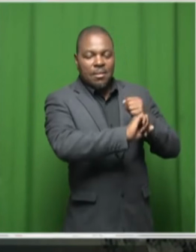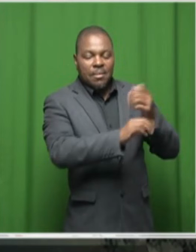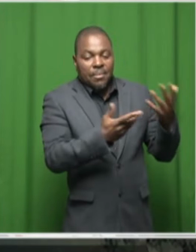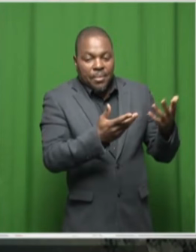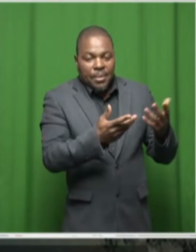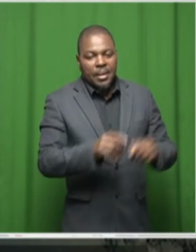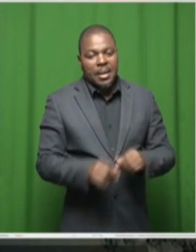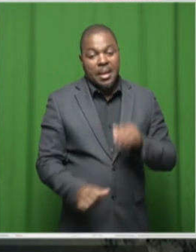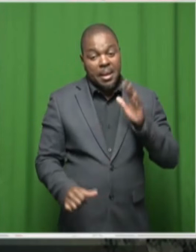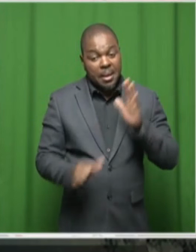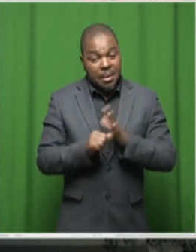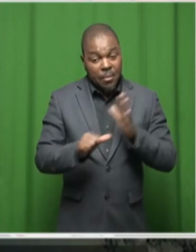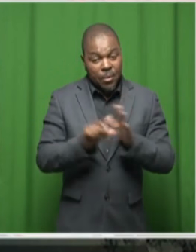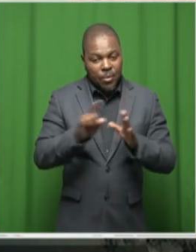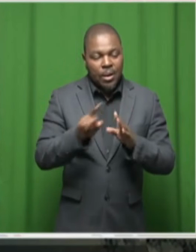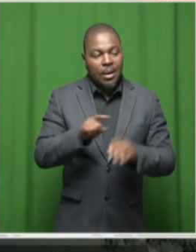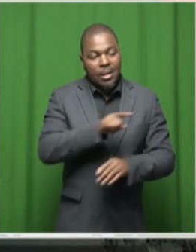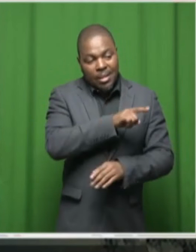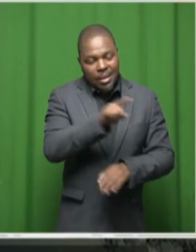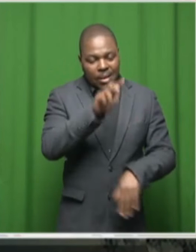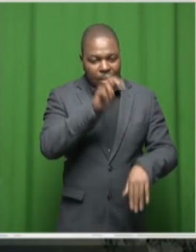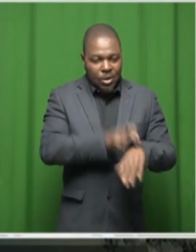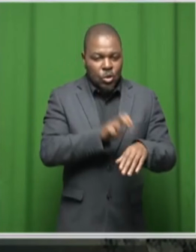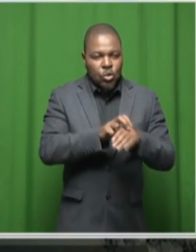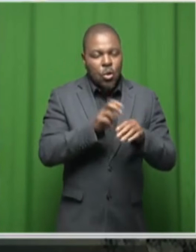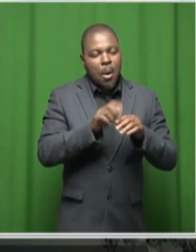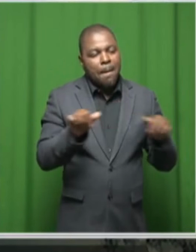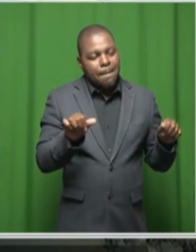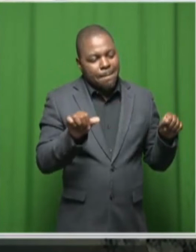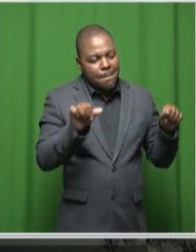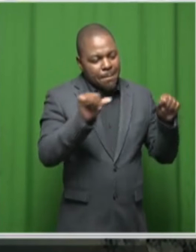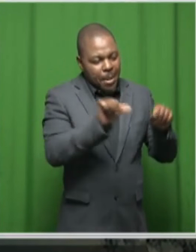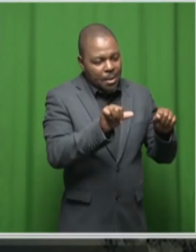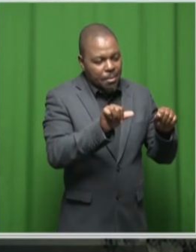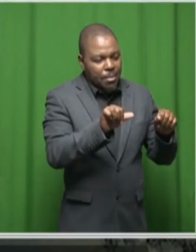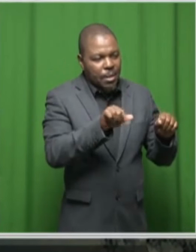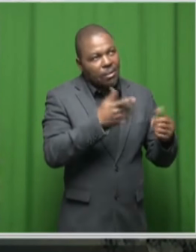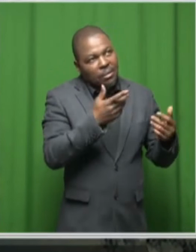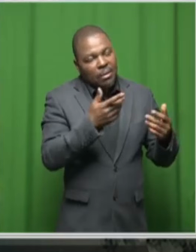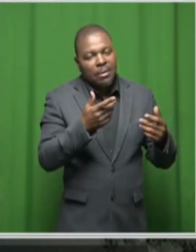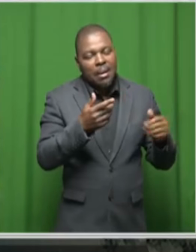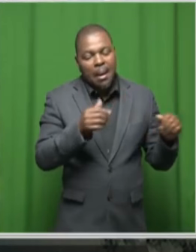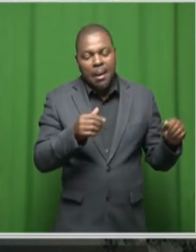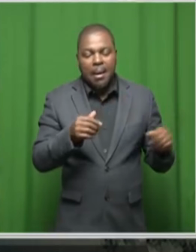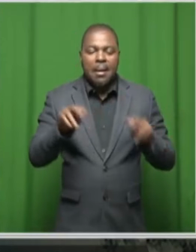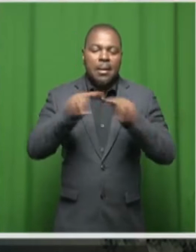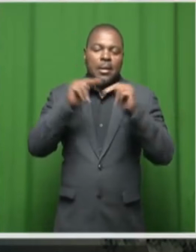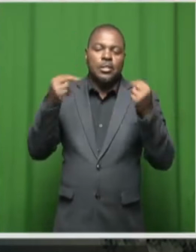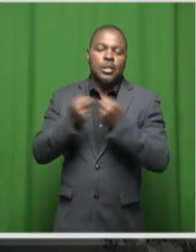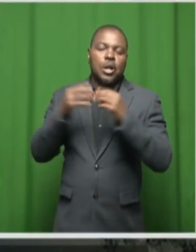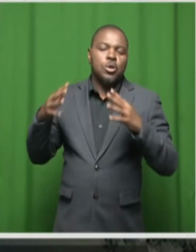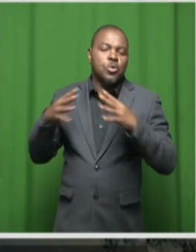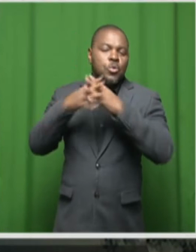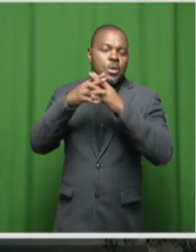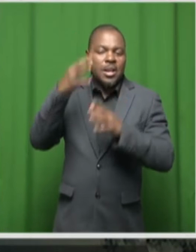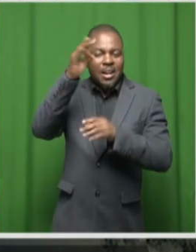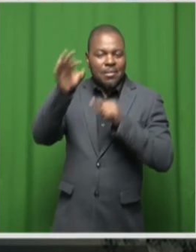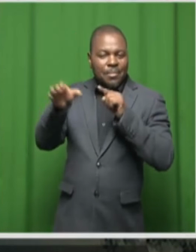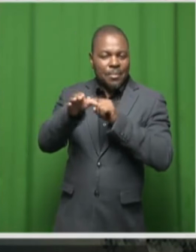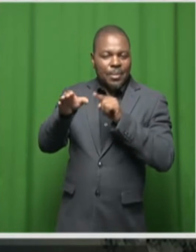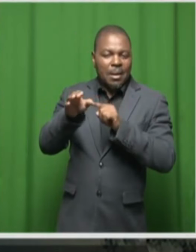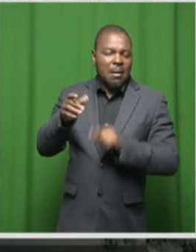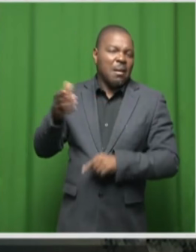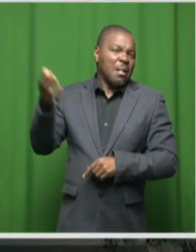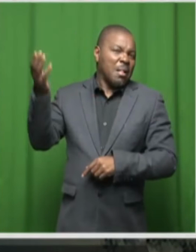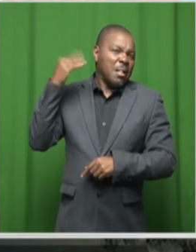and interesting is going back to our first attempt at the government of national unity in order to see how we did it